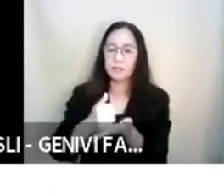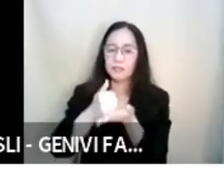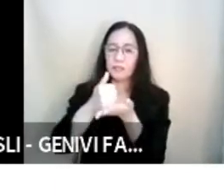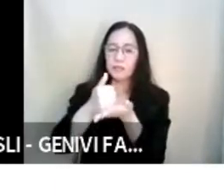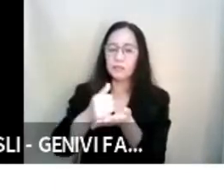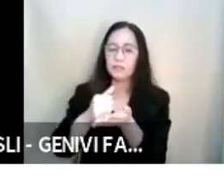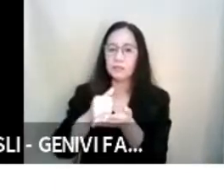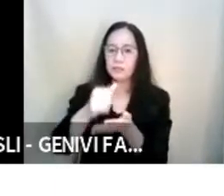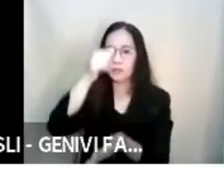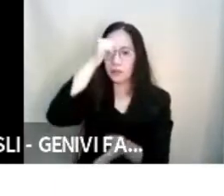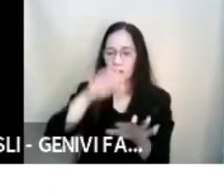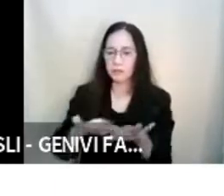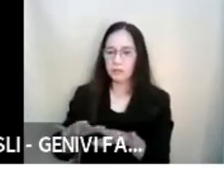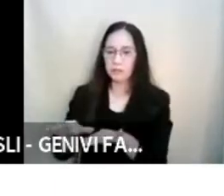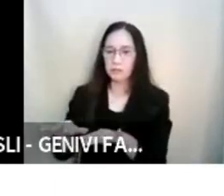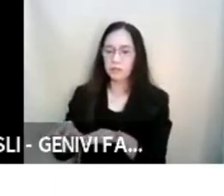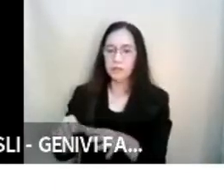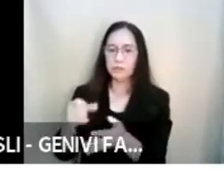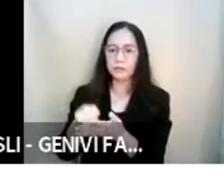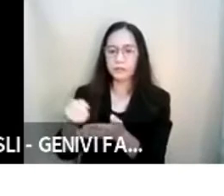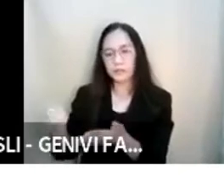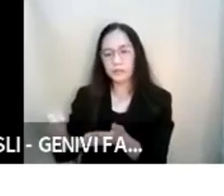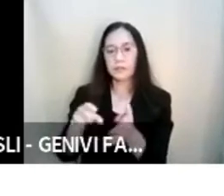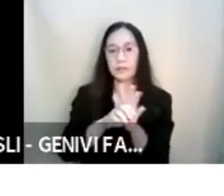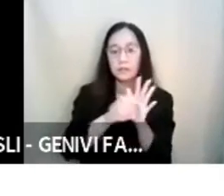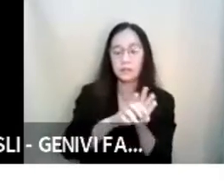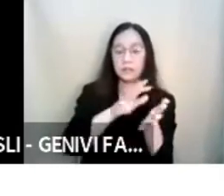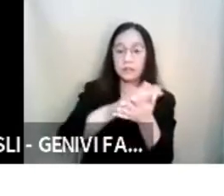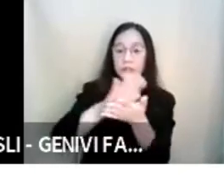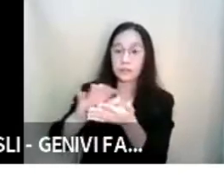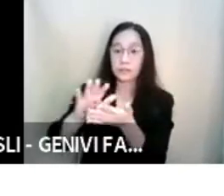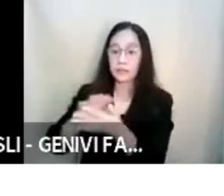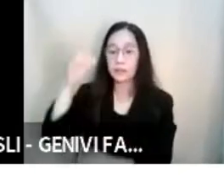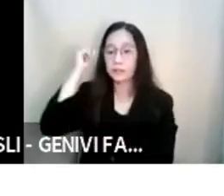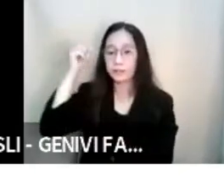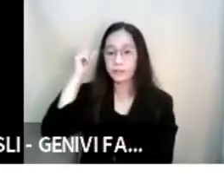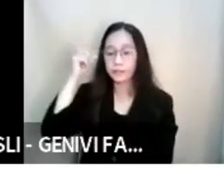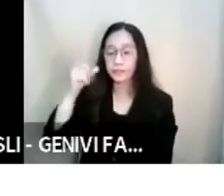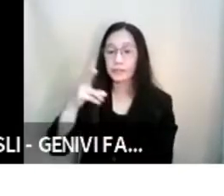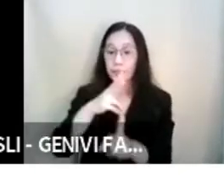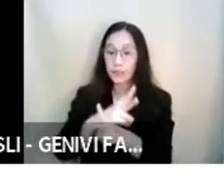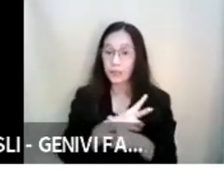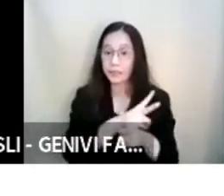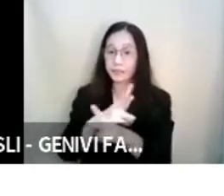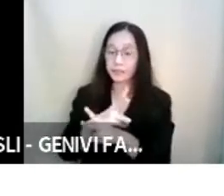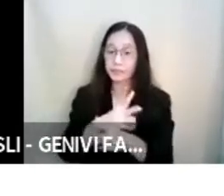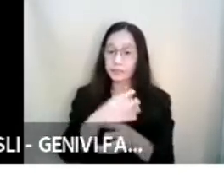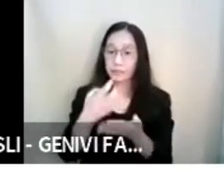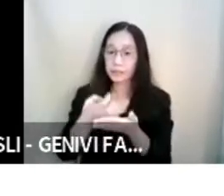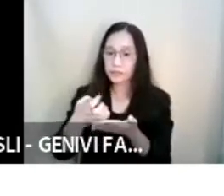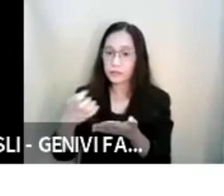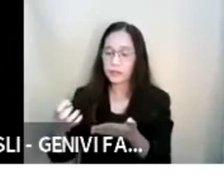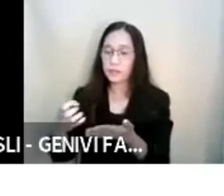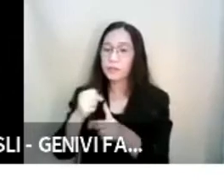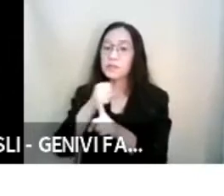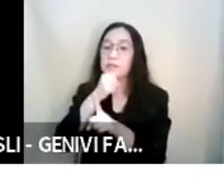computer shop, no? Pwedeng magsimula sa paglilinis, so he understands the concept of taking care of equipment, making sure that